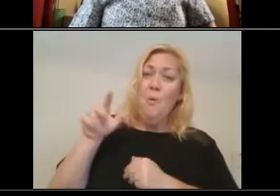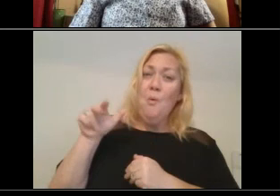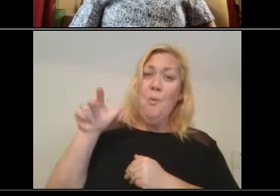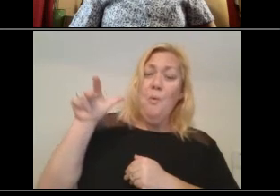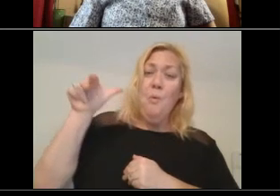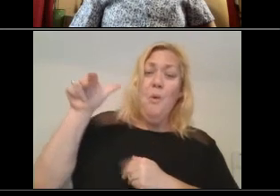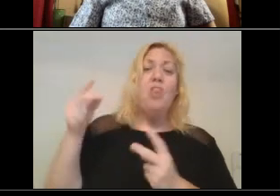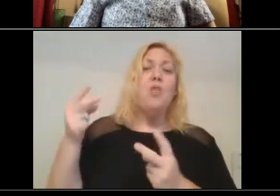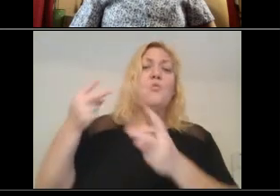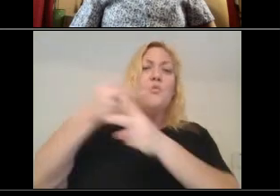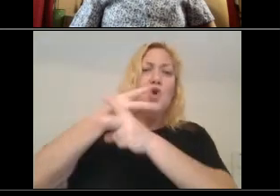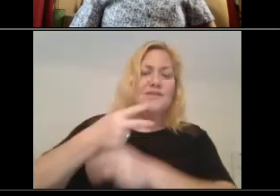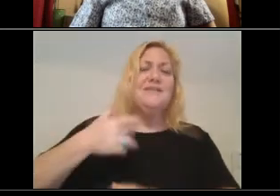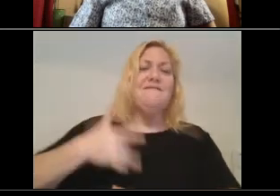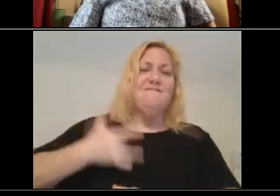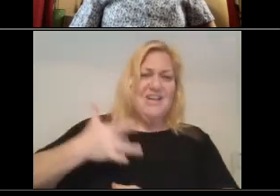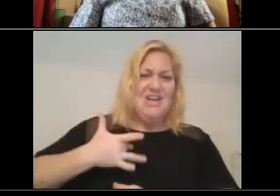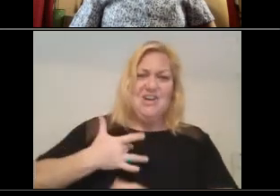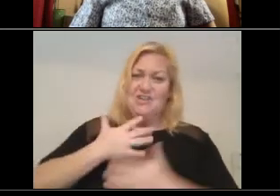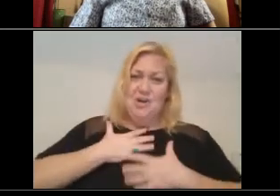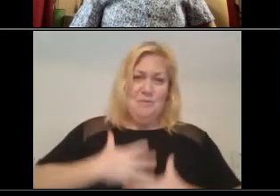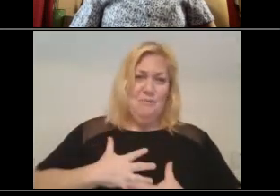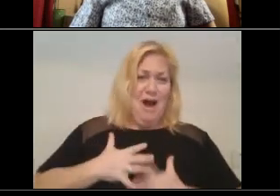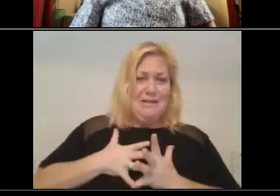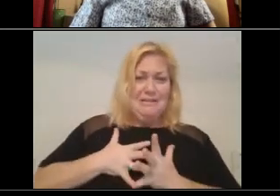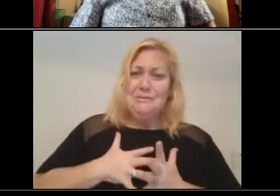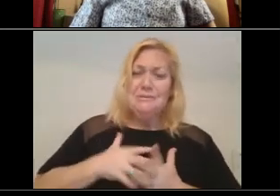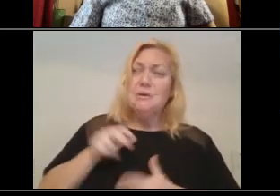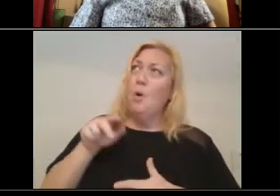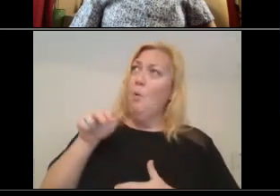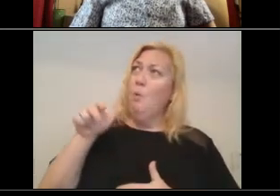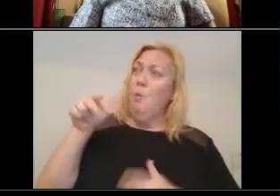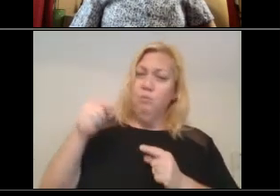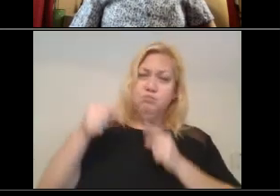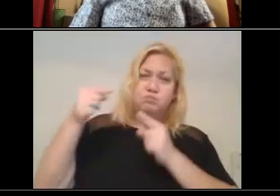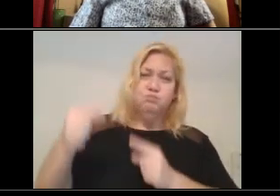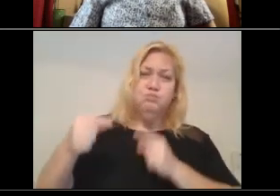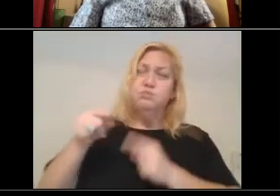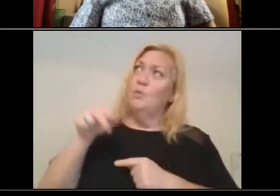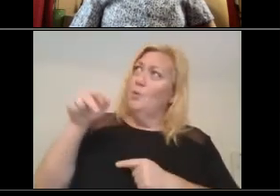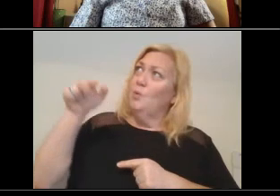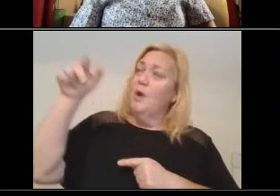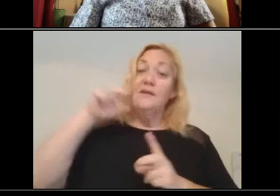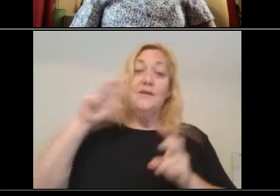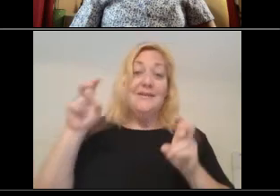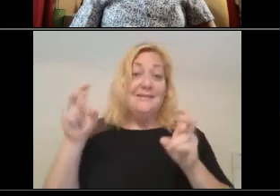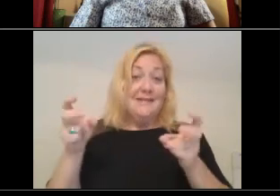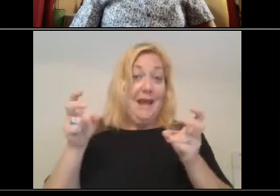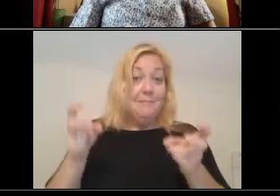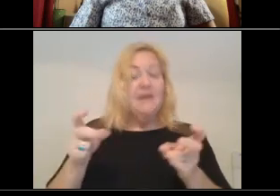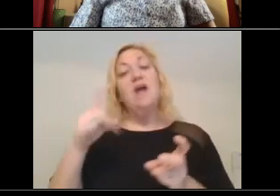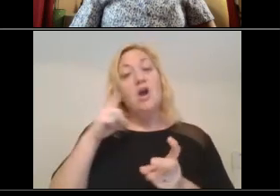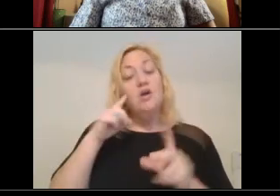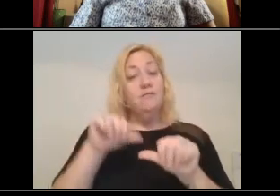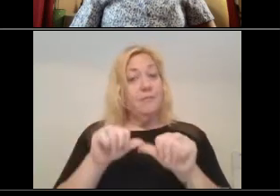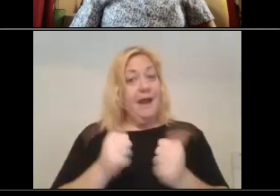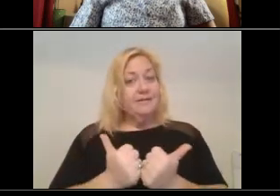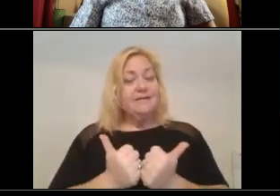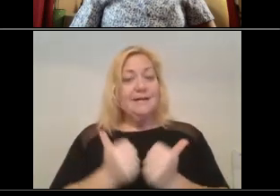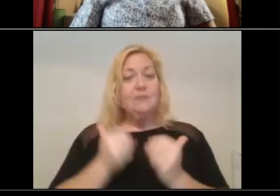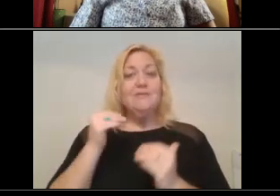worse it feels on your body. And so while like the statements were a first step from the agencies, it was